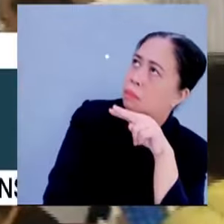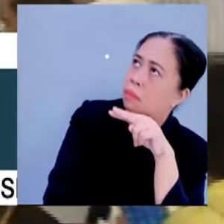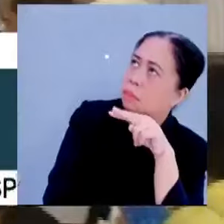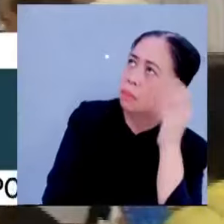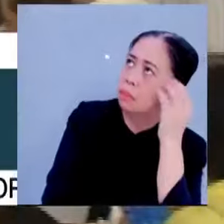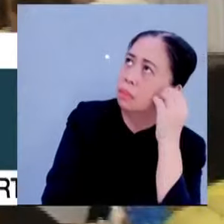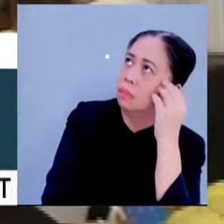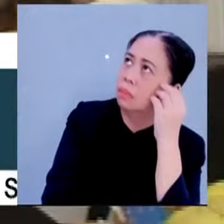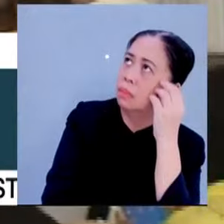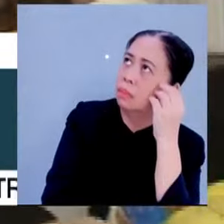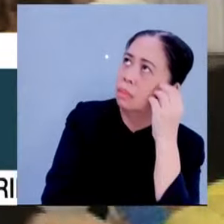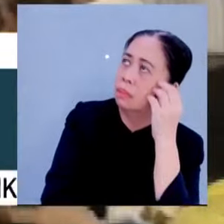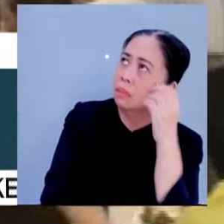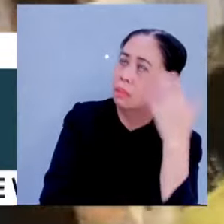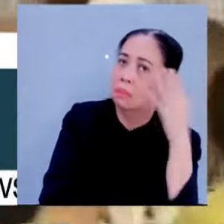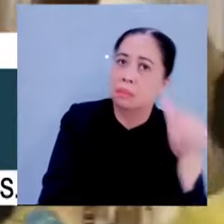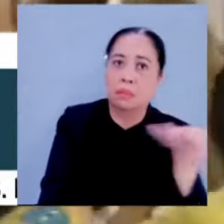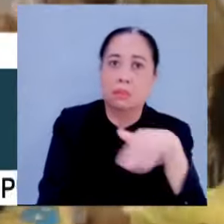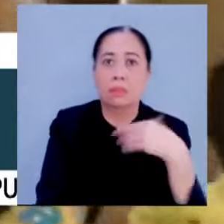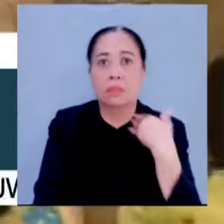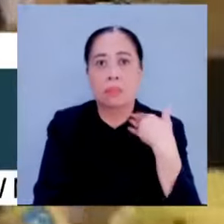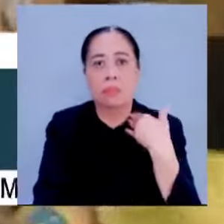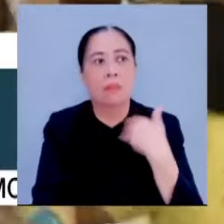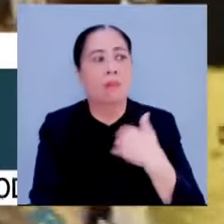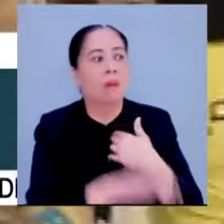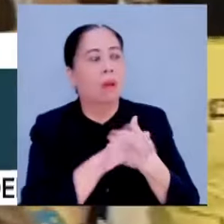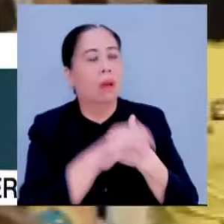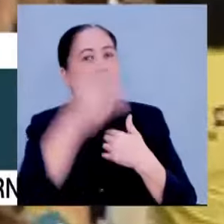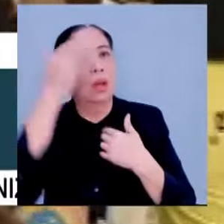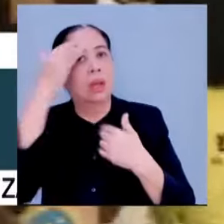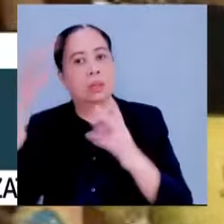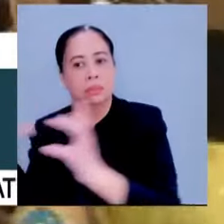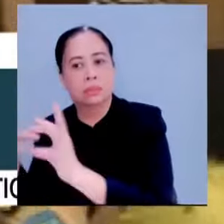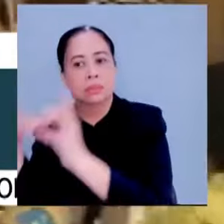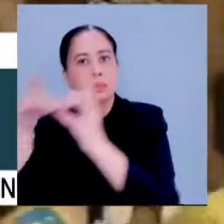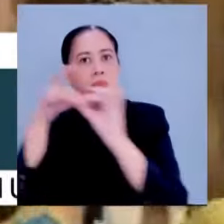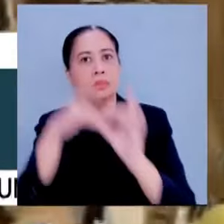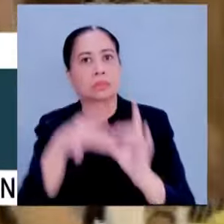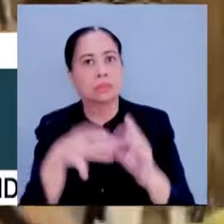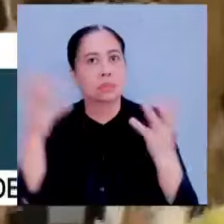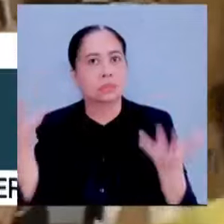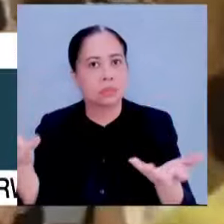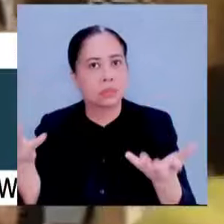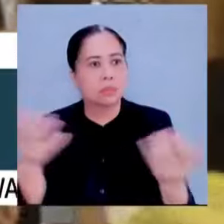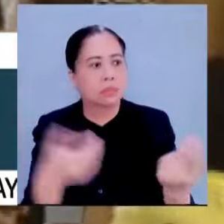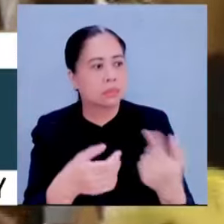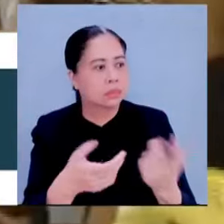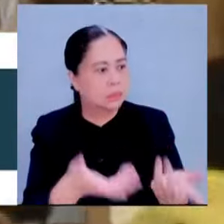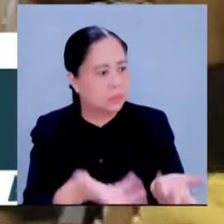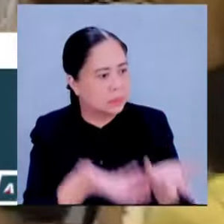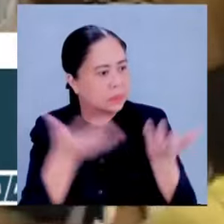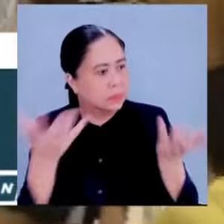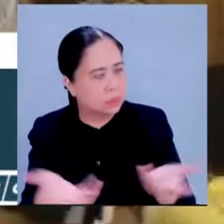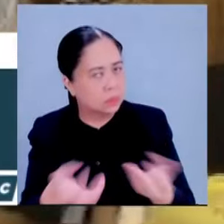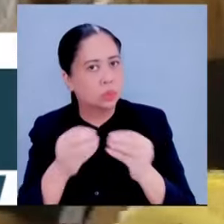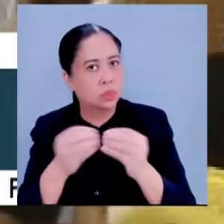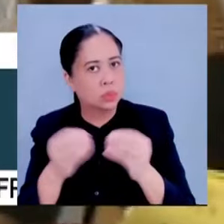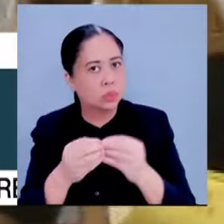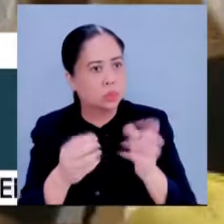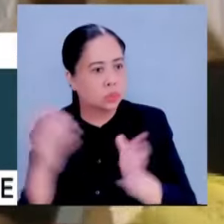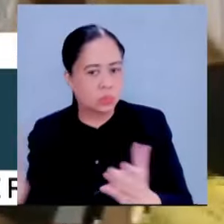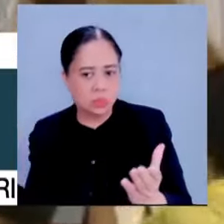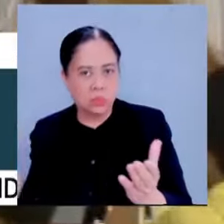the lessons learned here is that we were not able to really articulate them more, reach